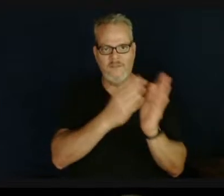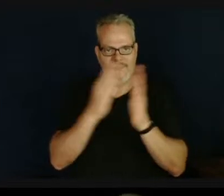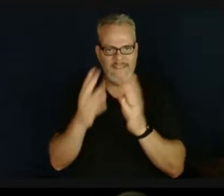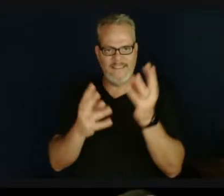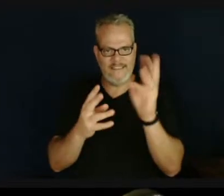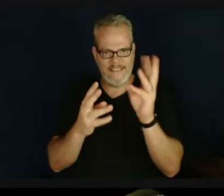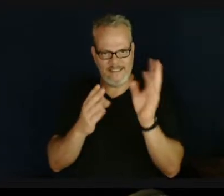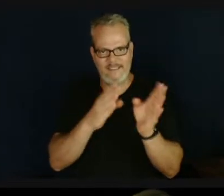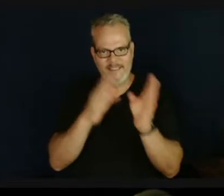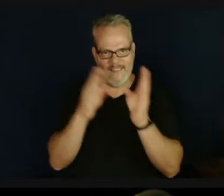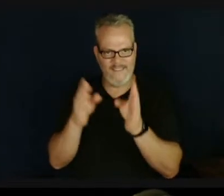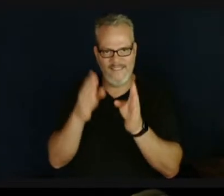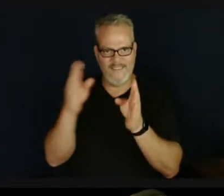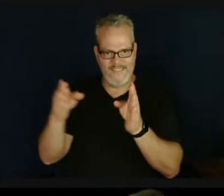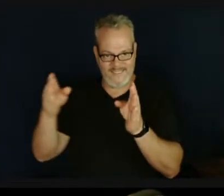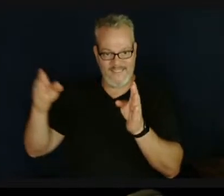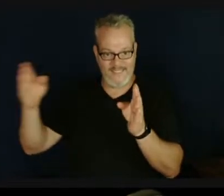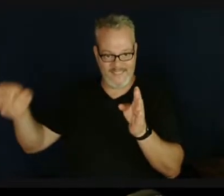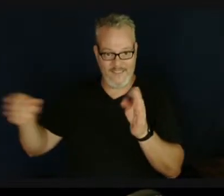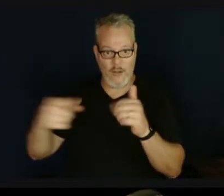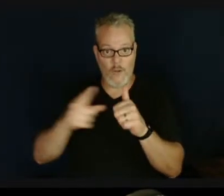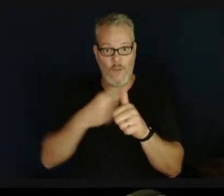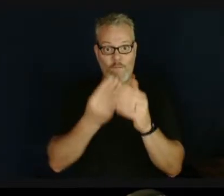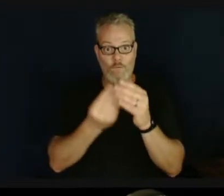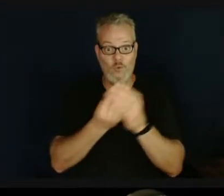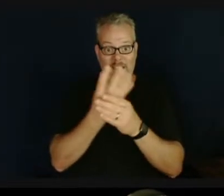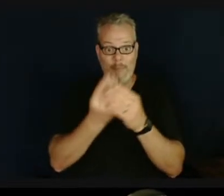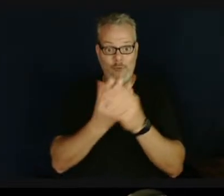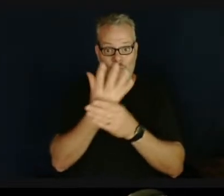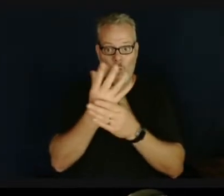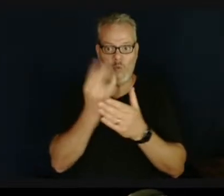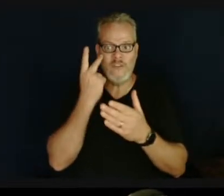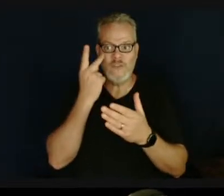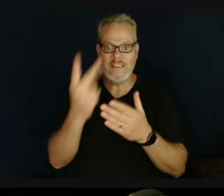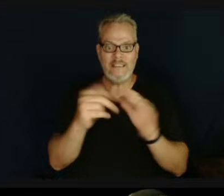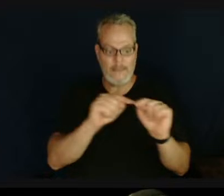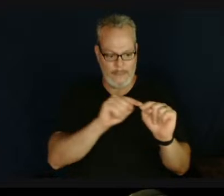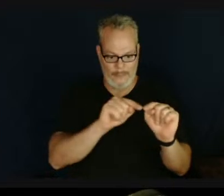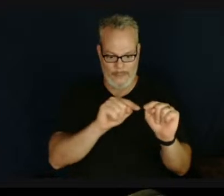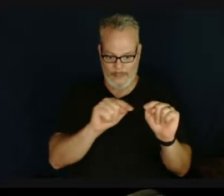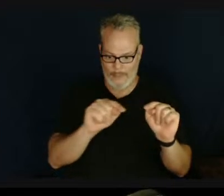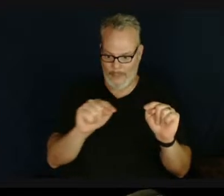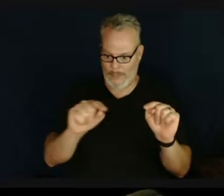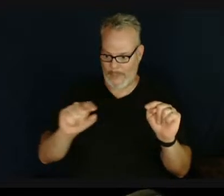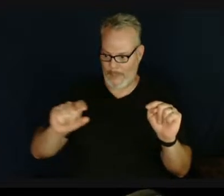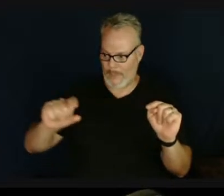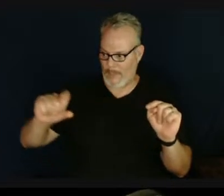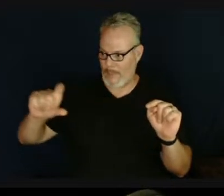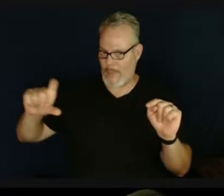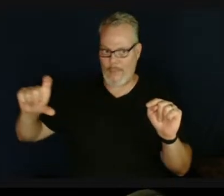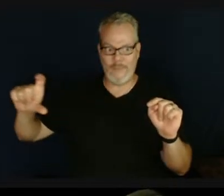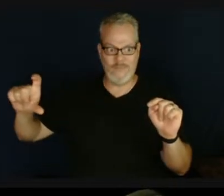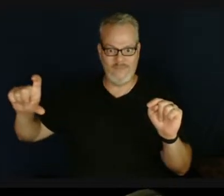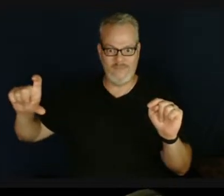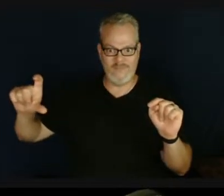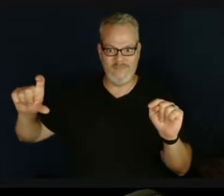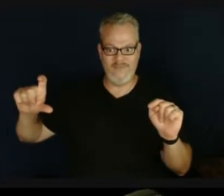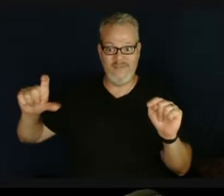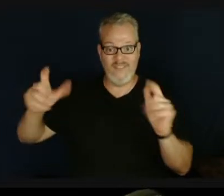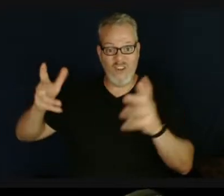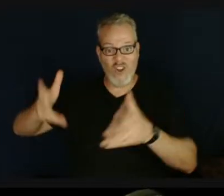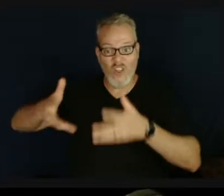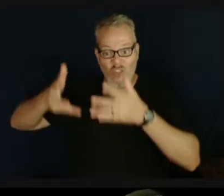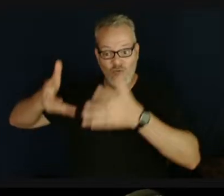the first episode scaled here for how long it took. It lasted about that week right there, right? All the other episodes were